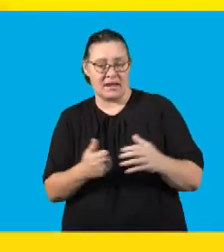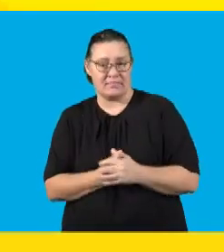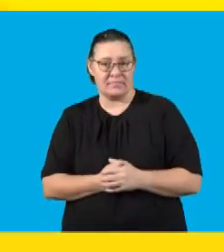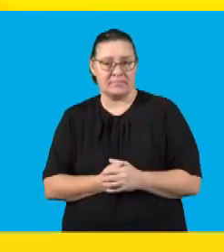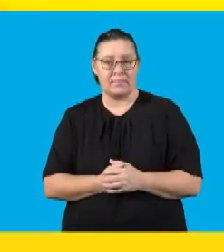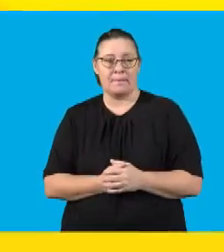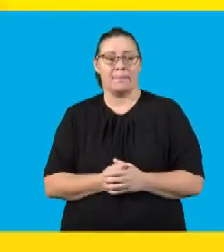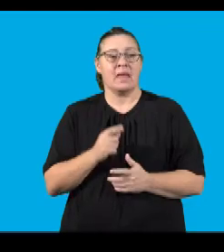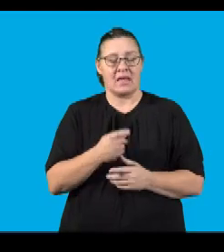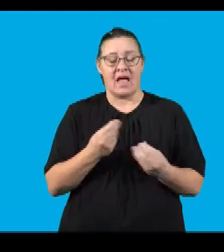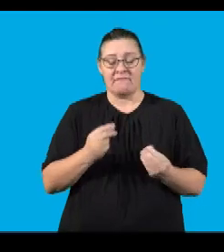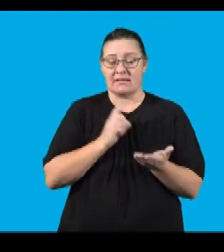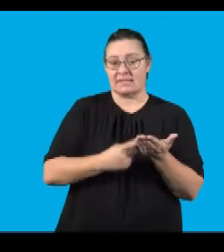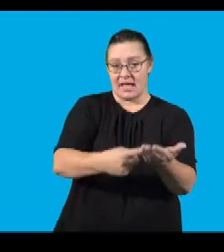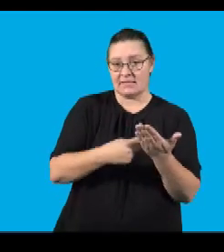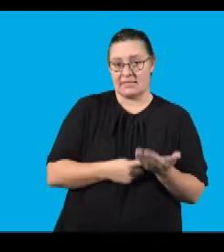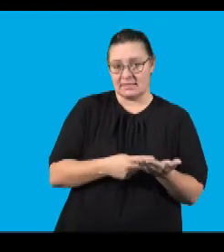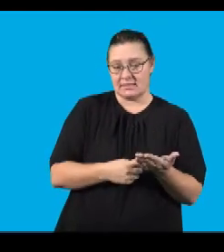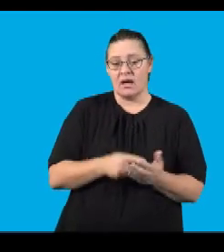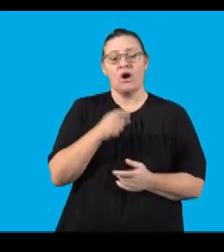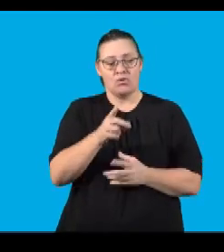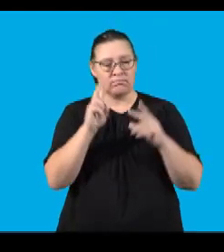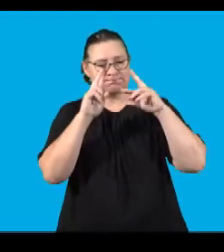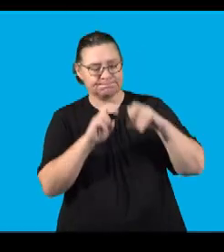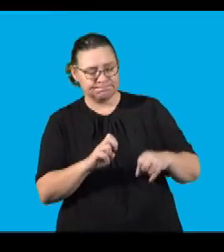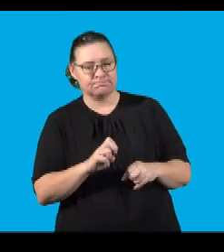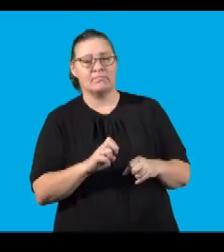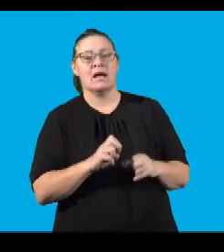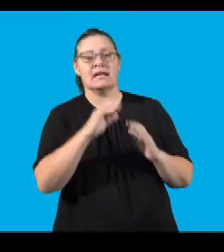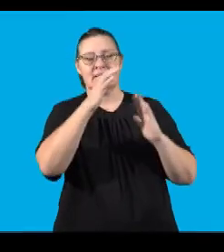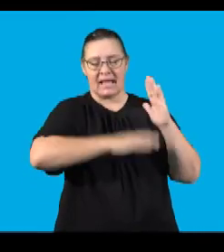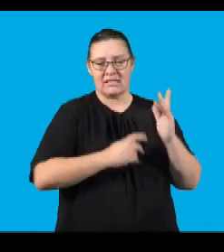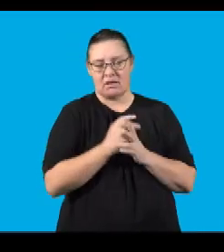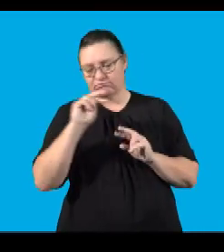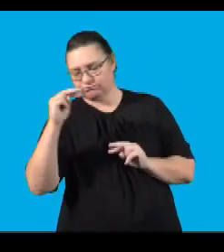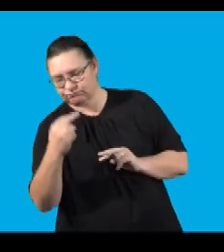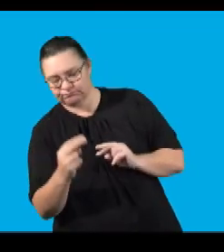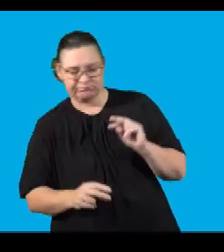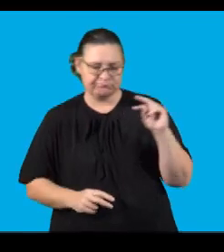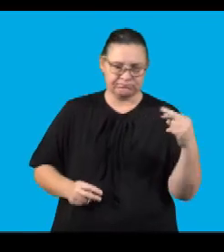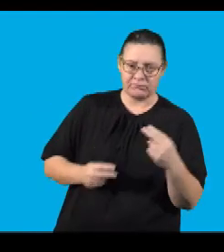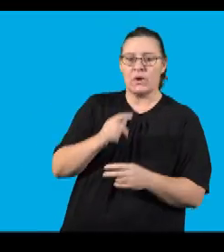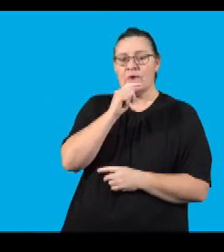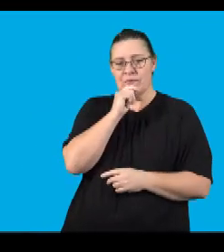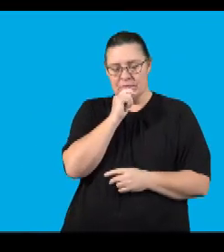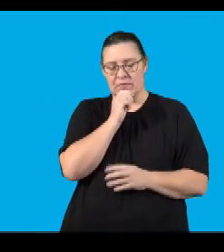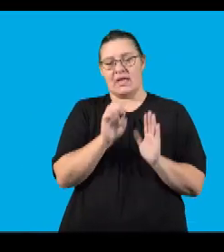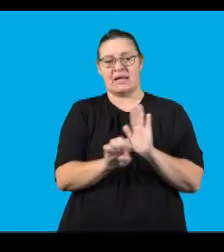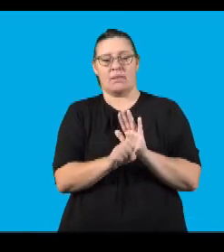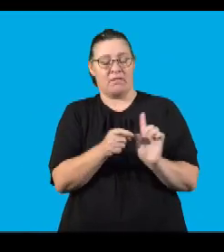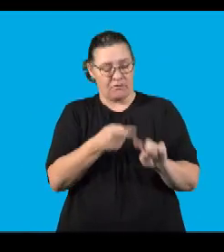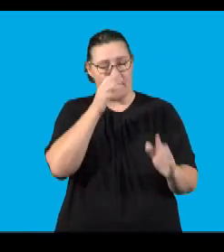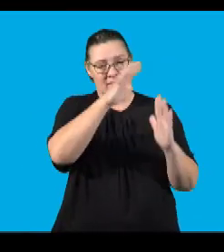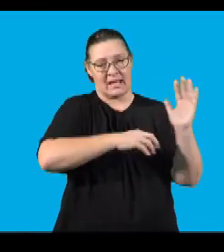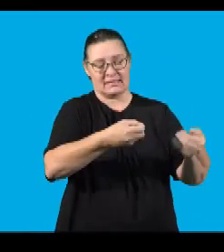given lines. Then, of course, discuss. Here you will explore the text from different viewpoints using examples from